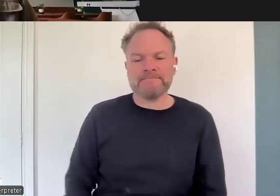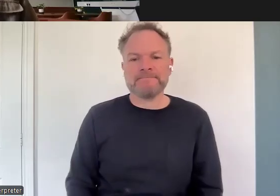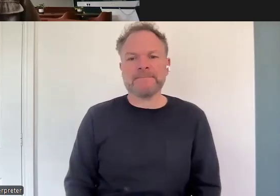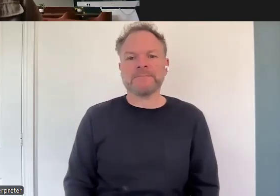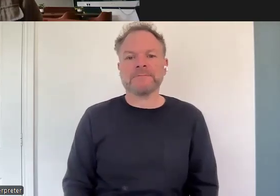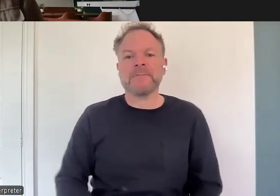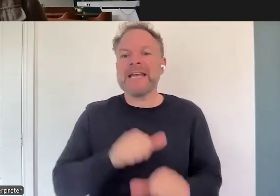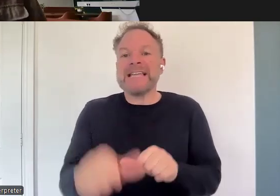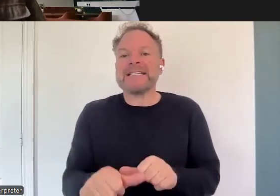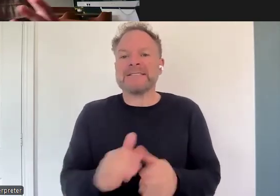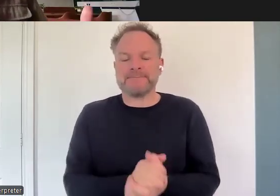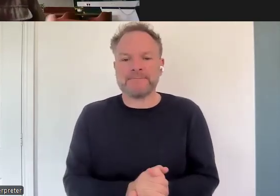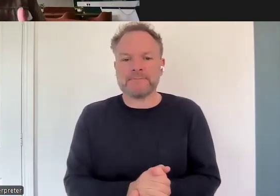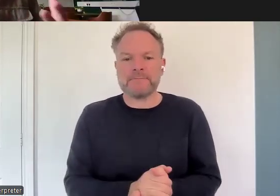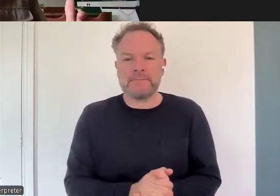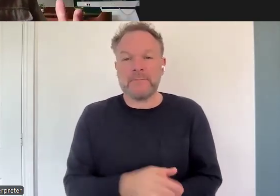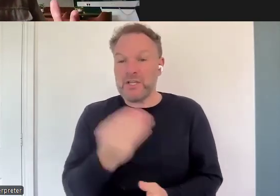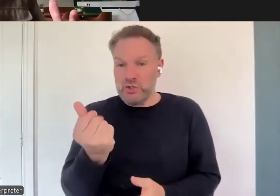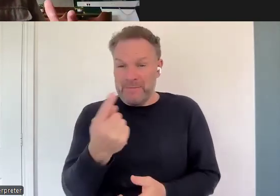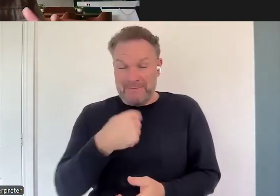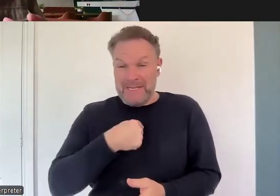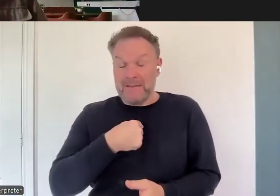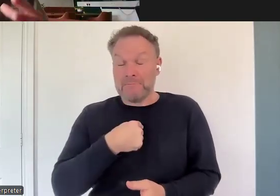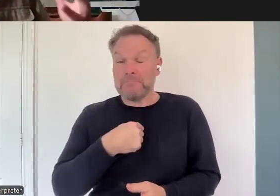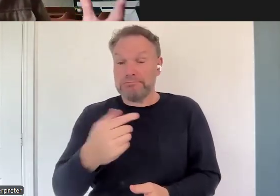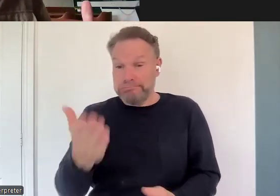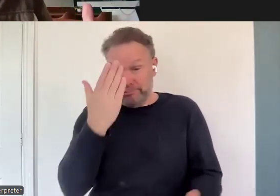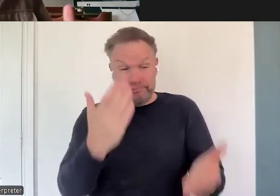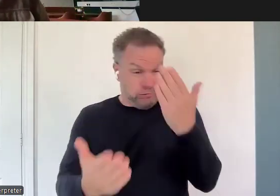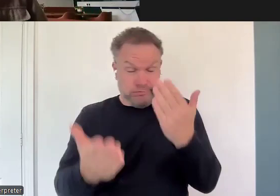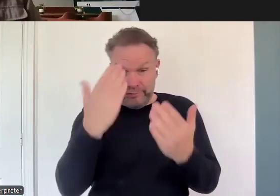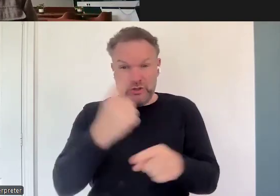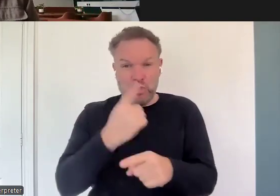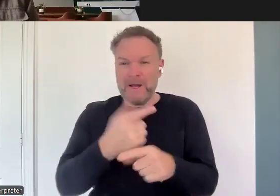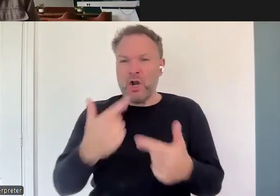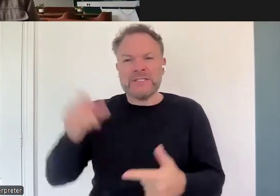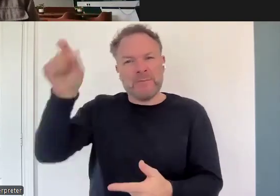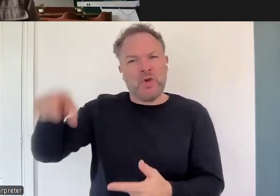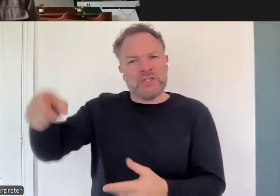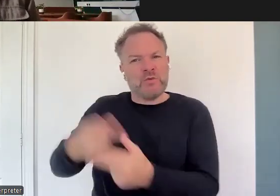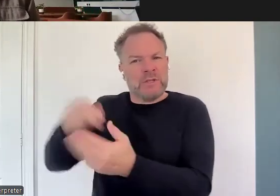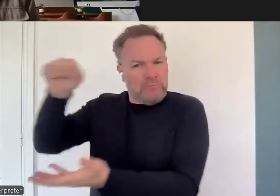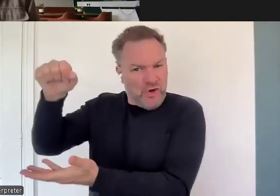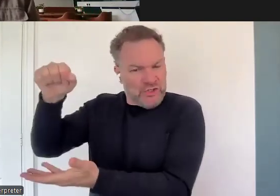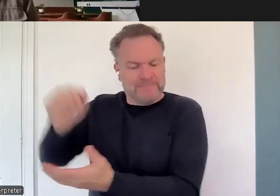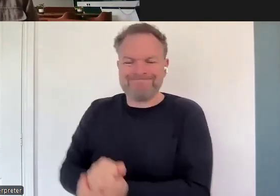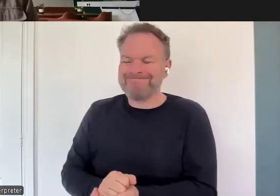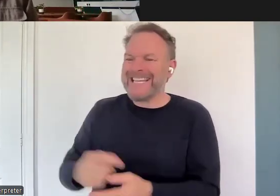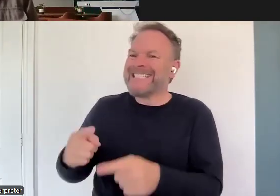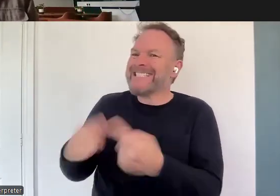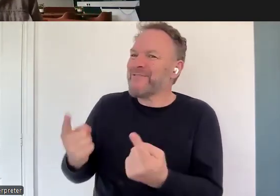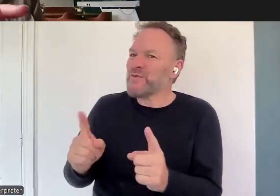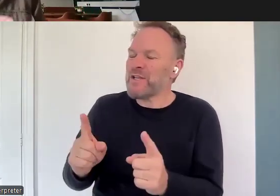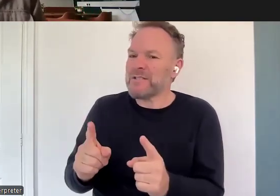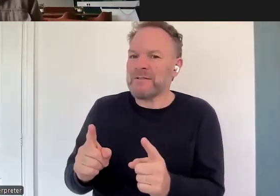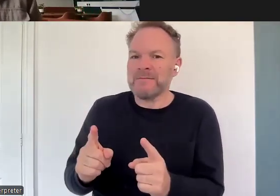The next thing for me is something I've encountered when talking to lots of funders about these approaches. It's the difference between a